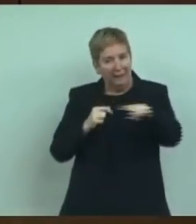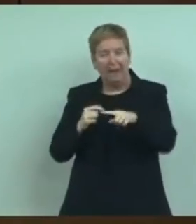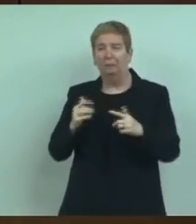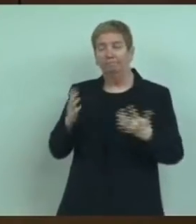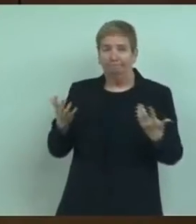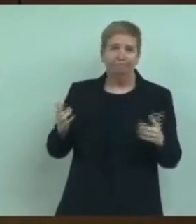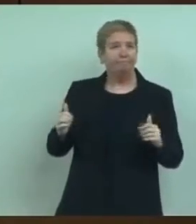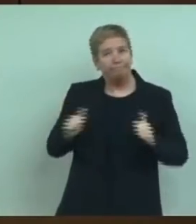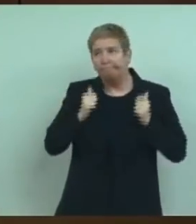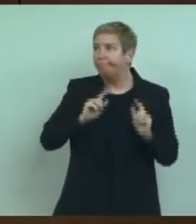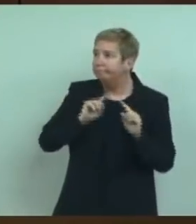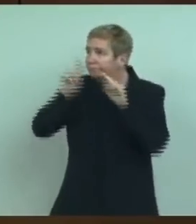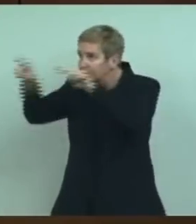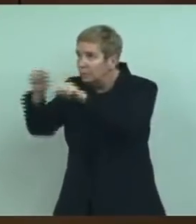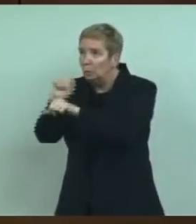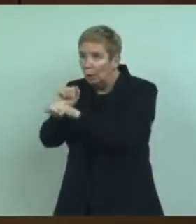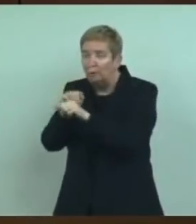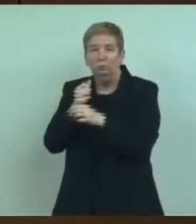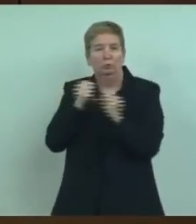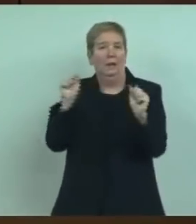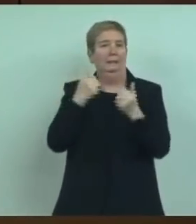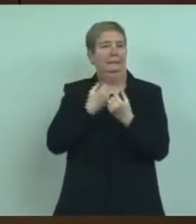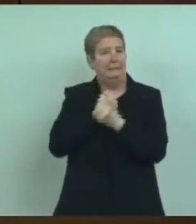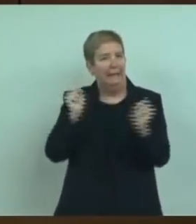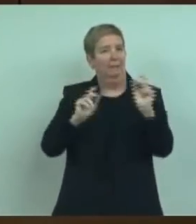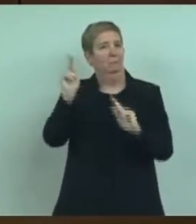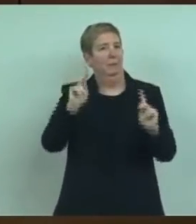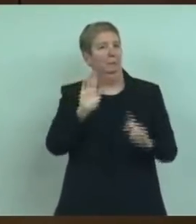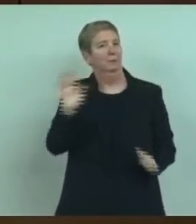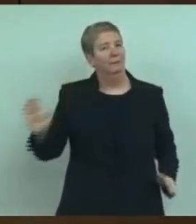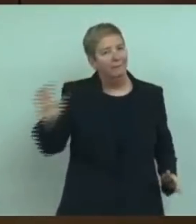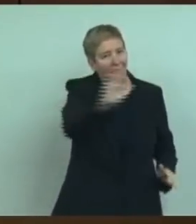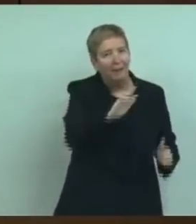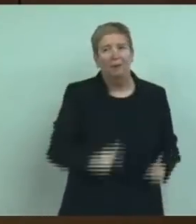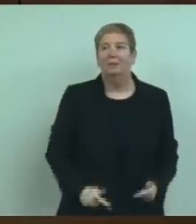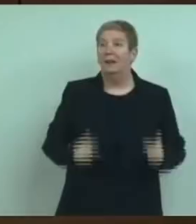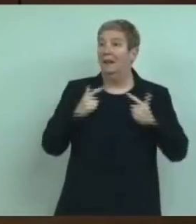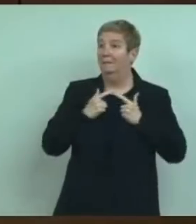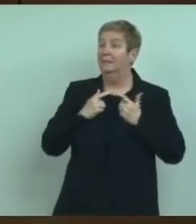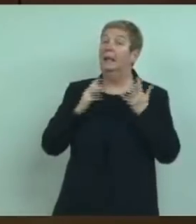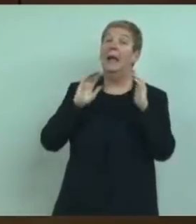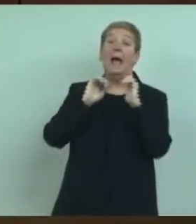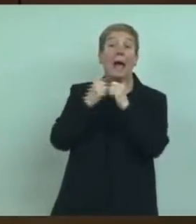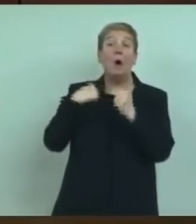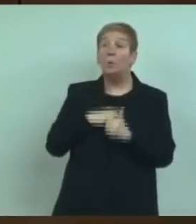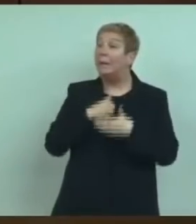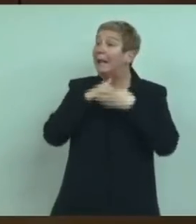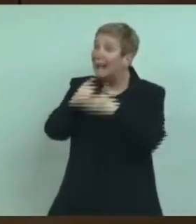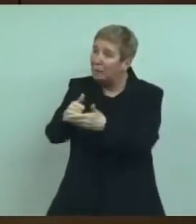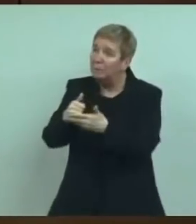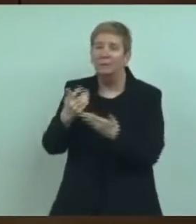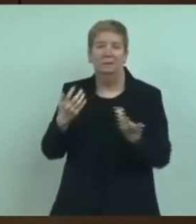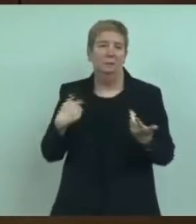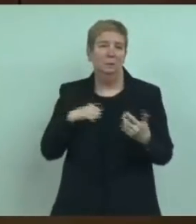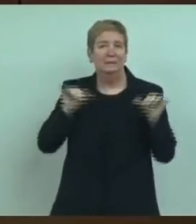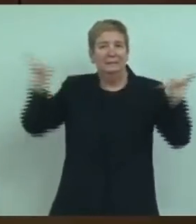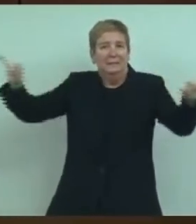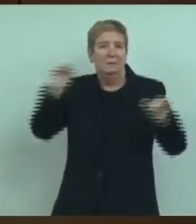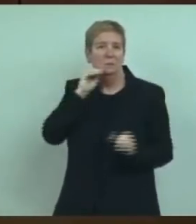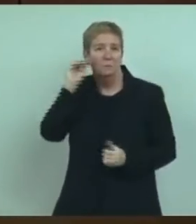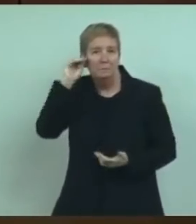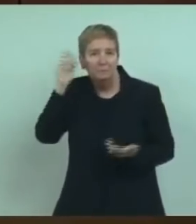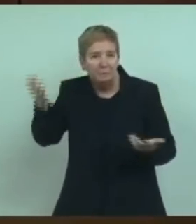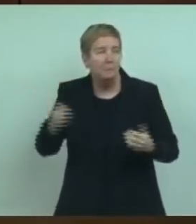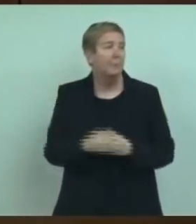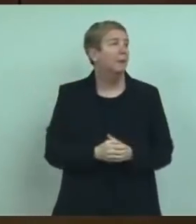healthcare services to save your life. But we can do a much better job by just preventing that. And I wanted to do a couple of things. I want